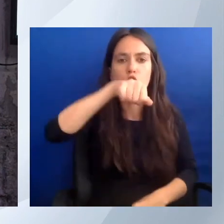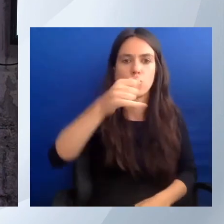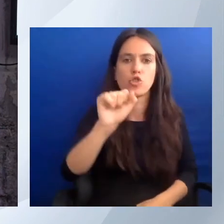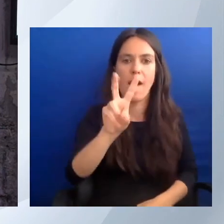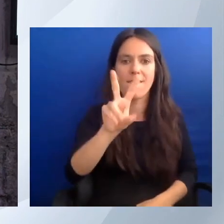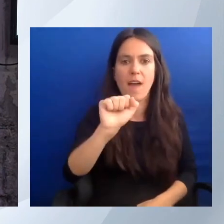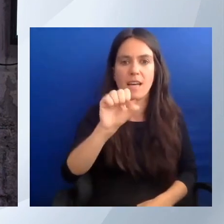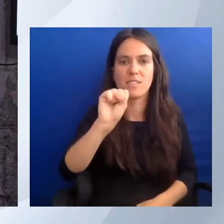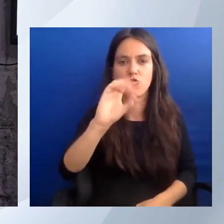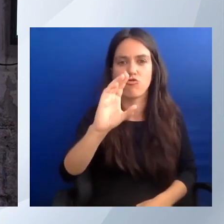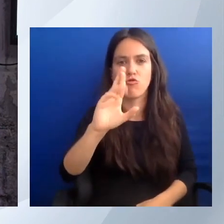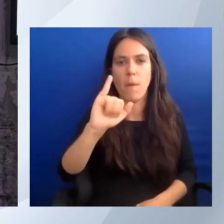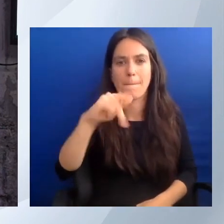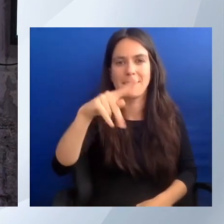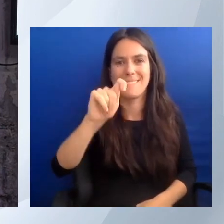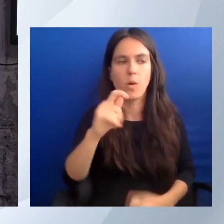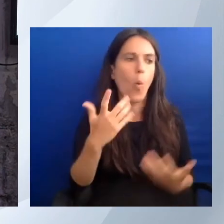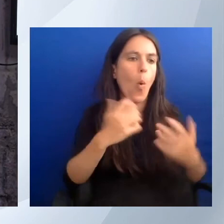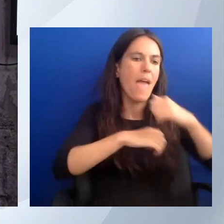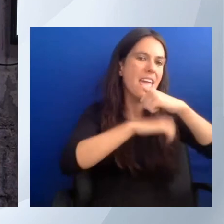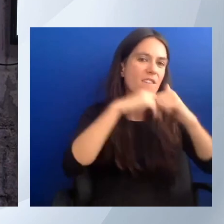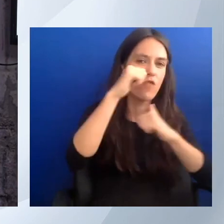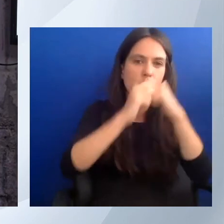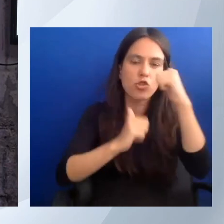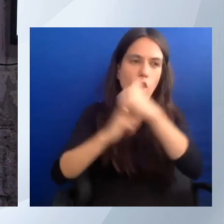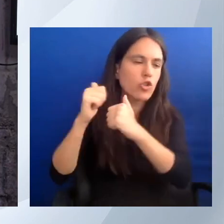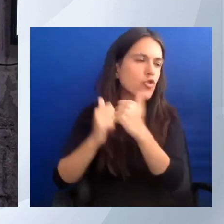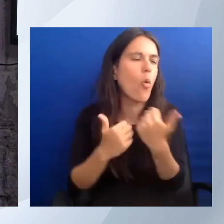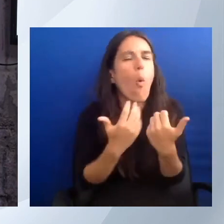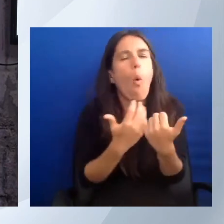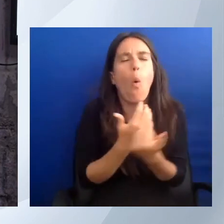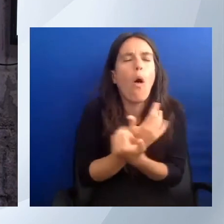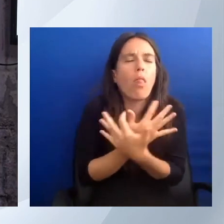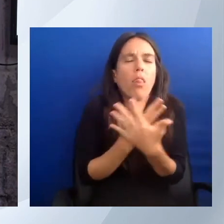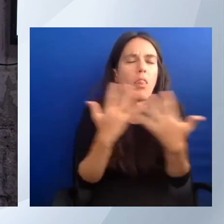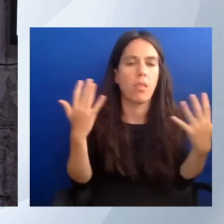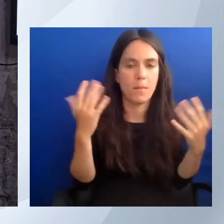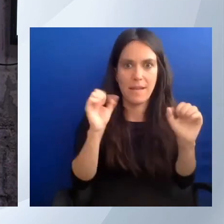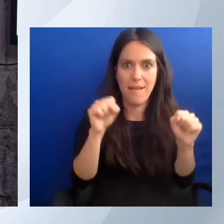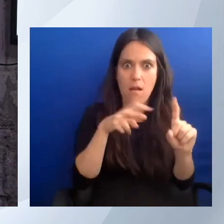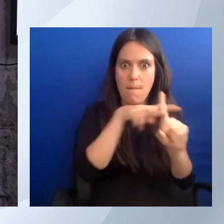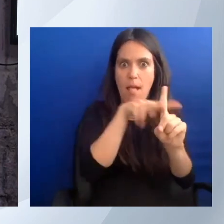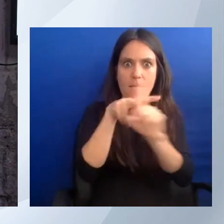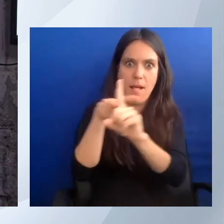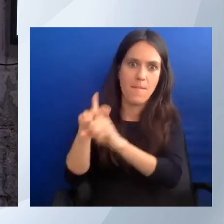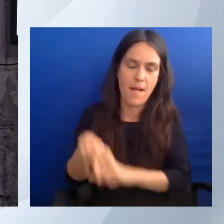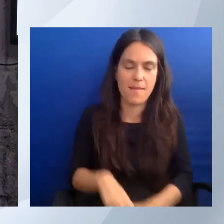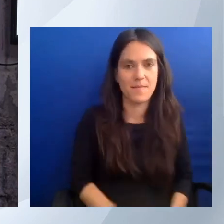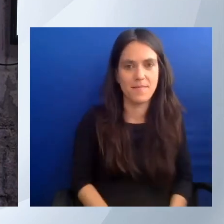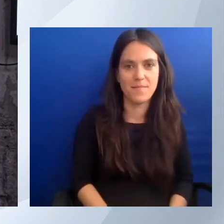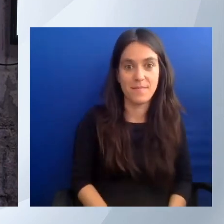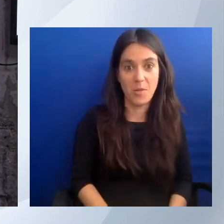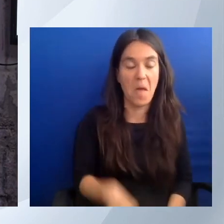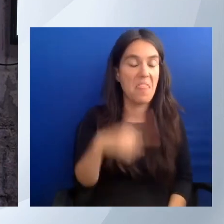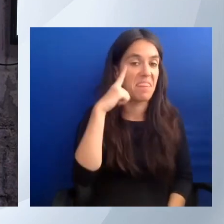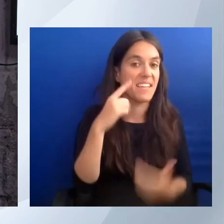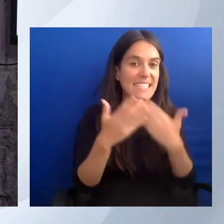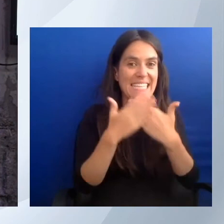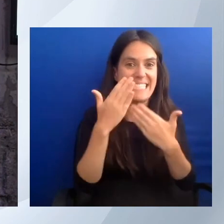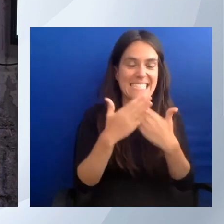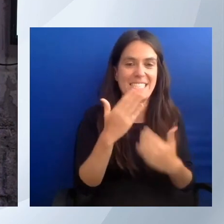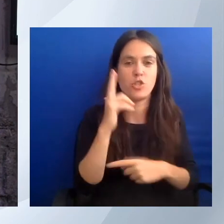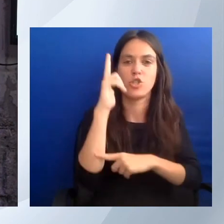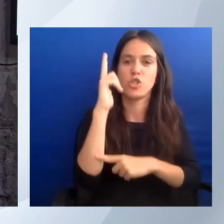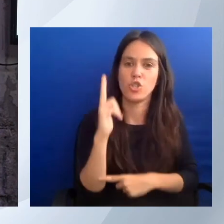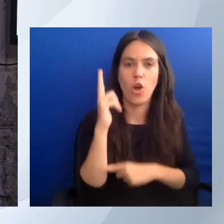on infrastructure, or might optimize other things. So yeah, it's really easy to start playing around